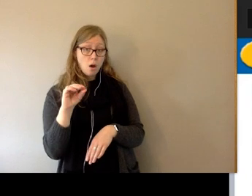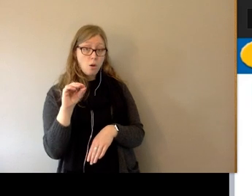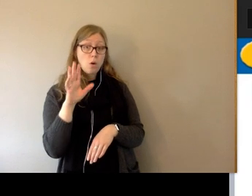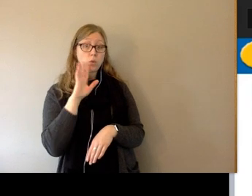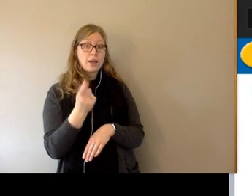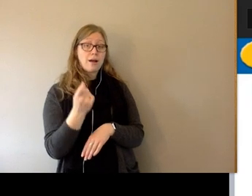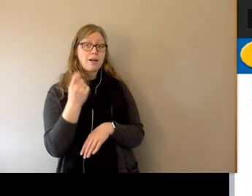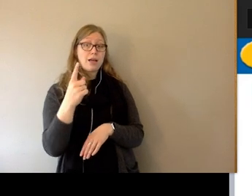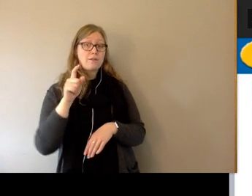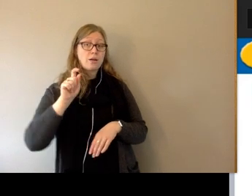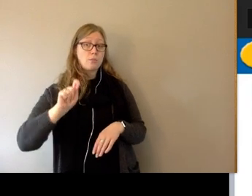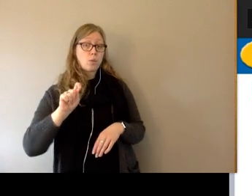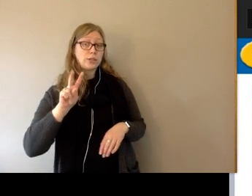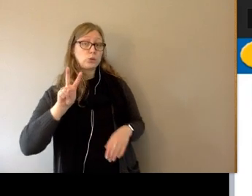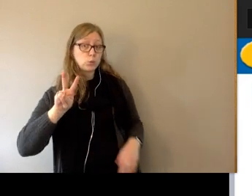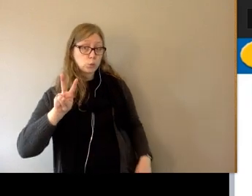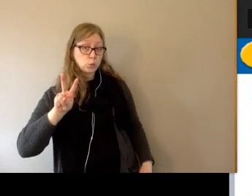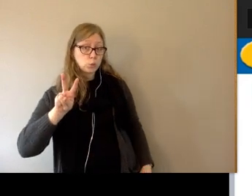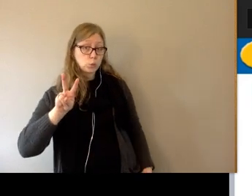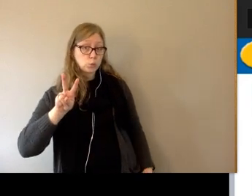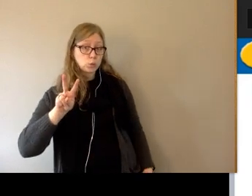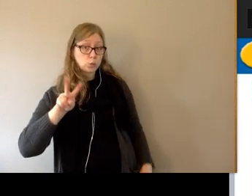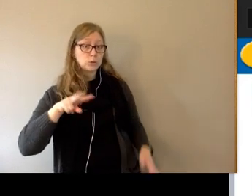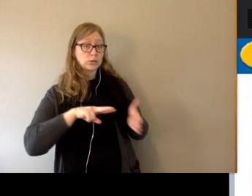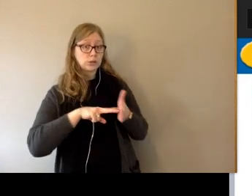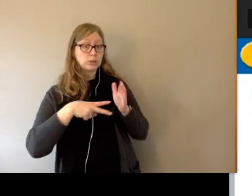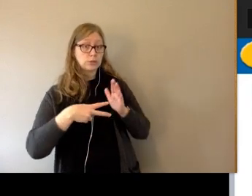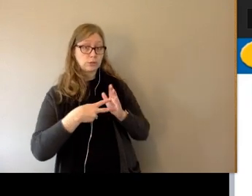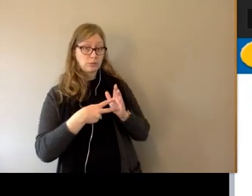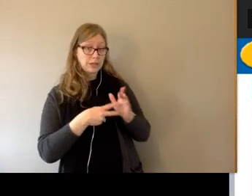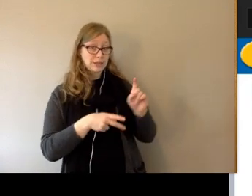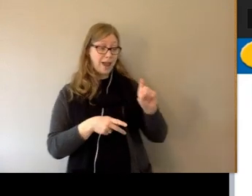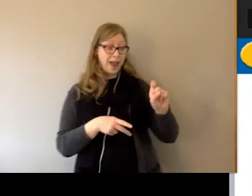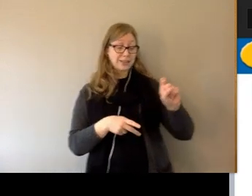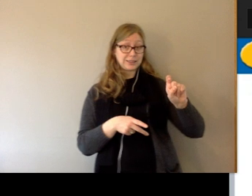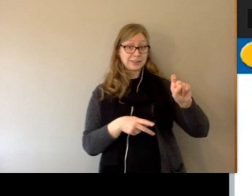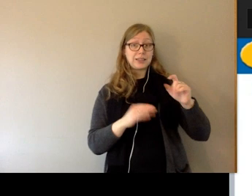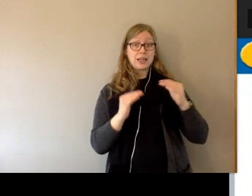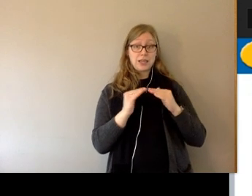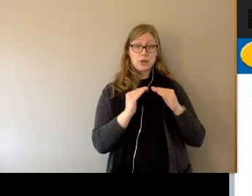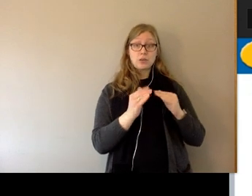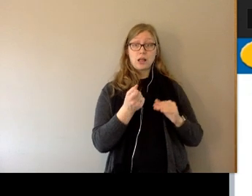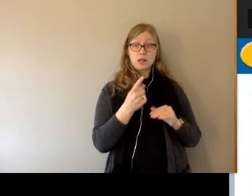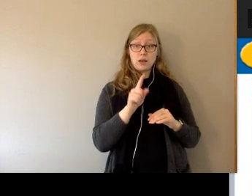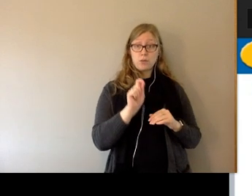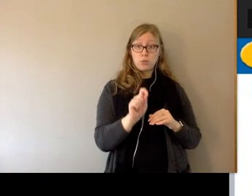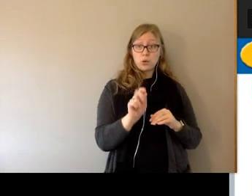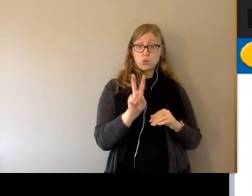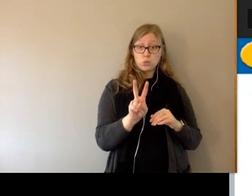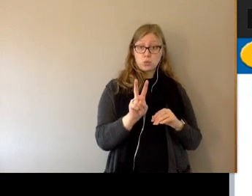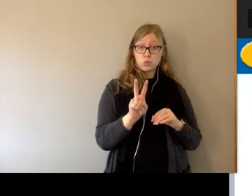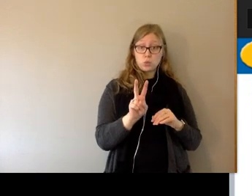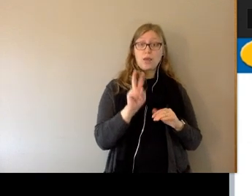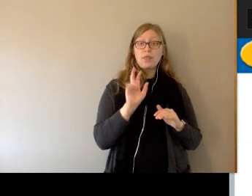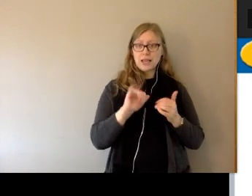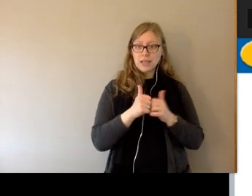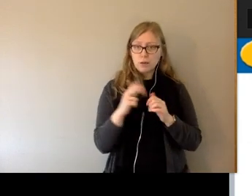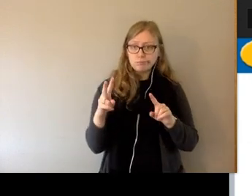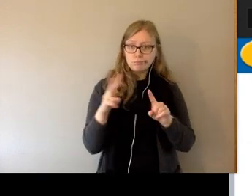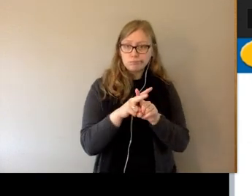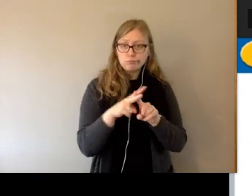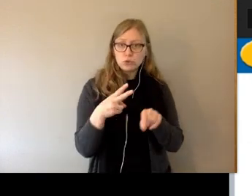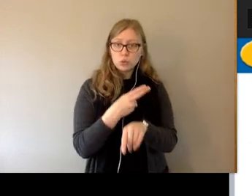11.2. So that would mean this length is 11.2. And that's how you would use that theorem.